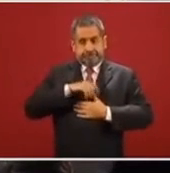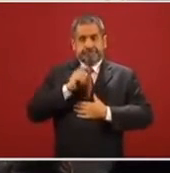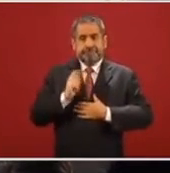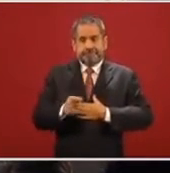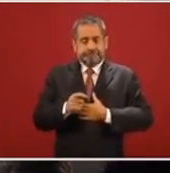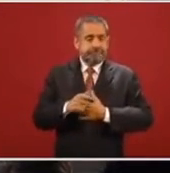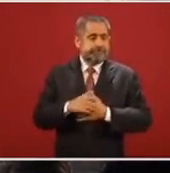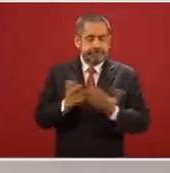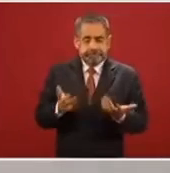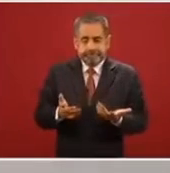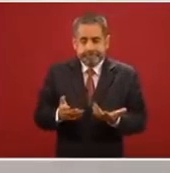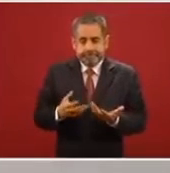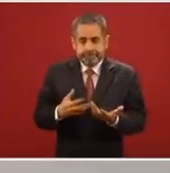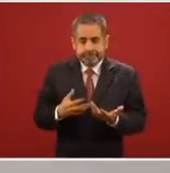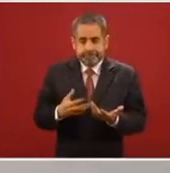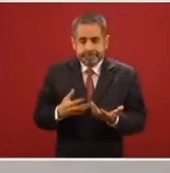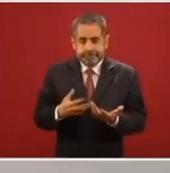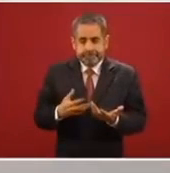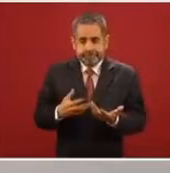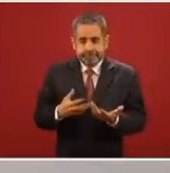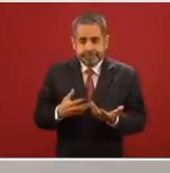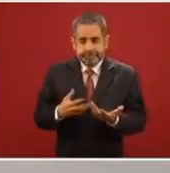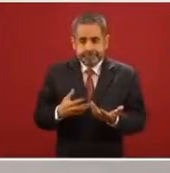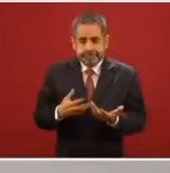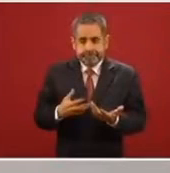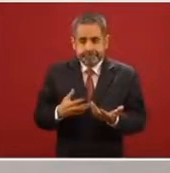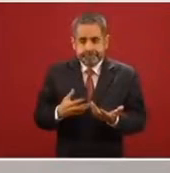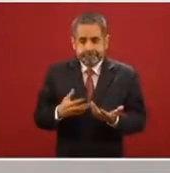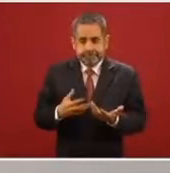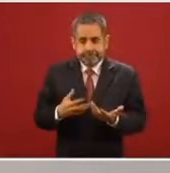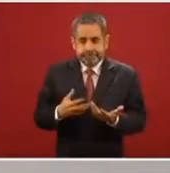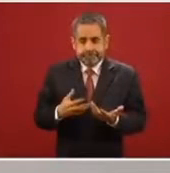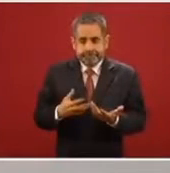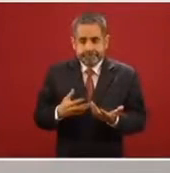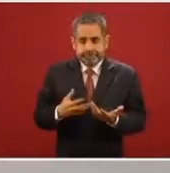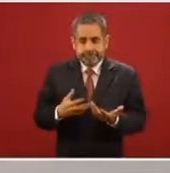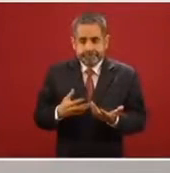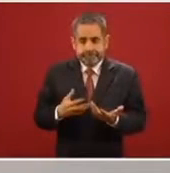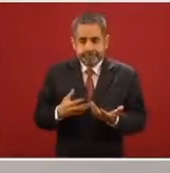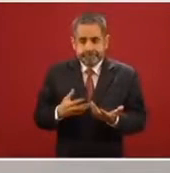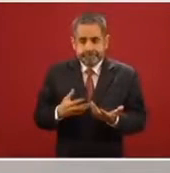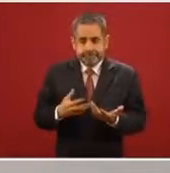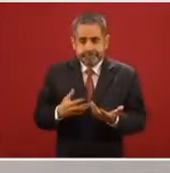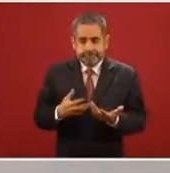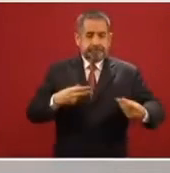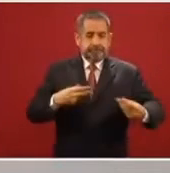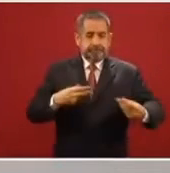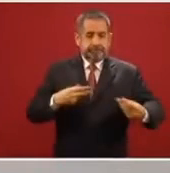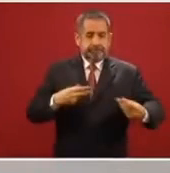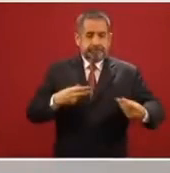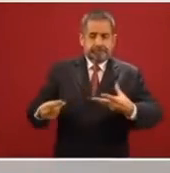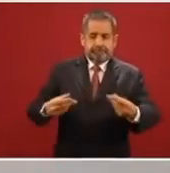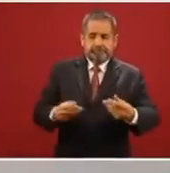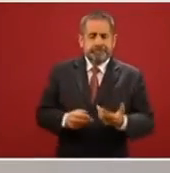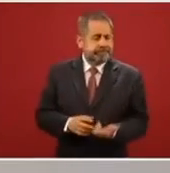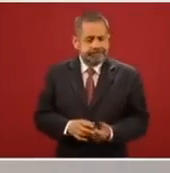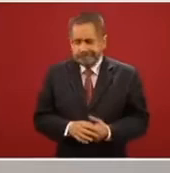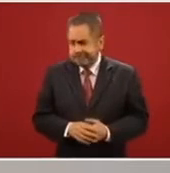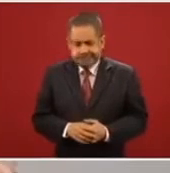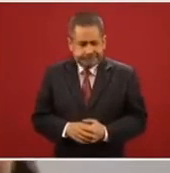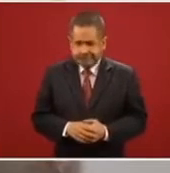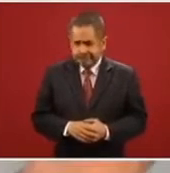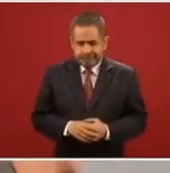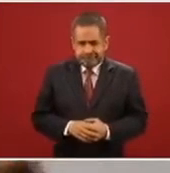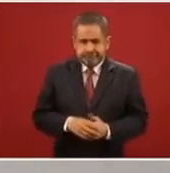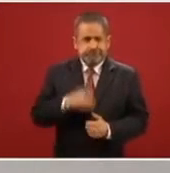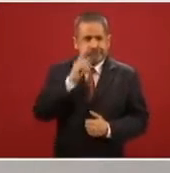o que están contagiando. or that they are being contagions. La